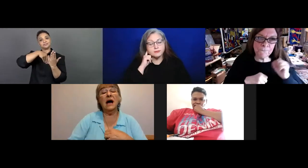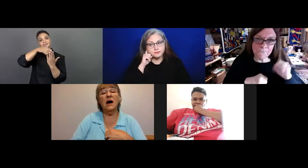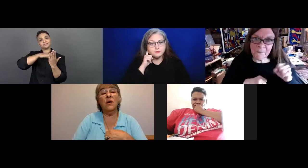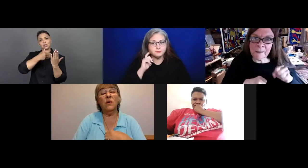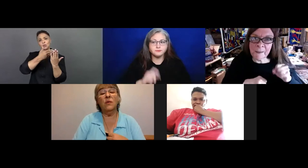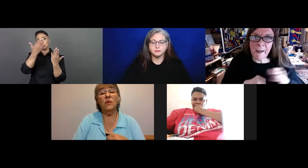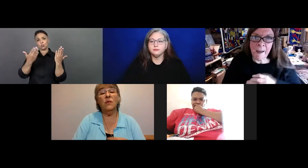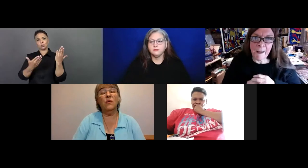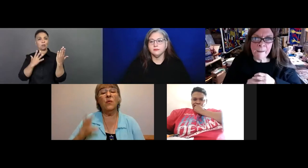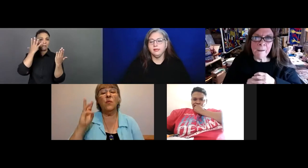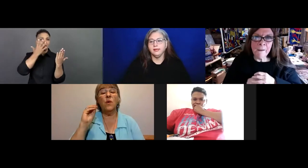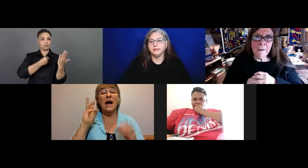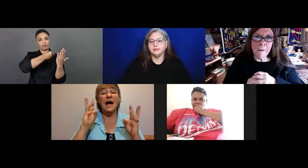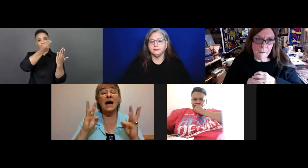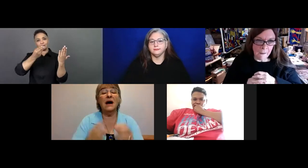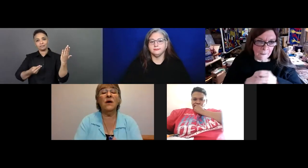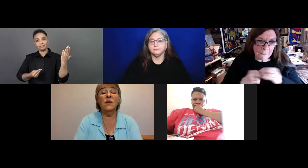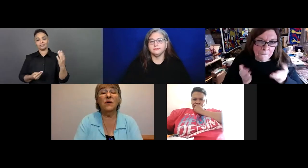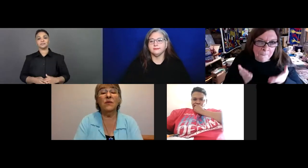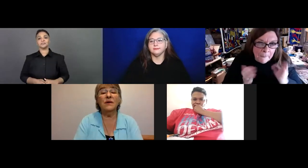Beautiful work. Yes.